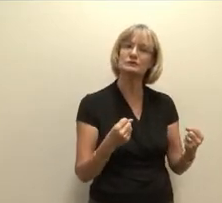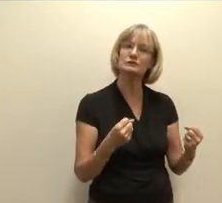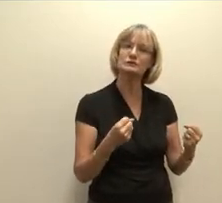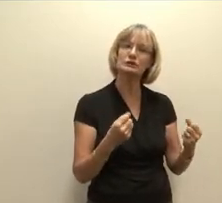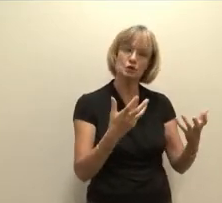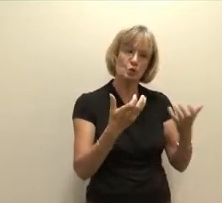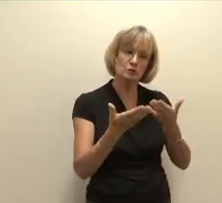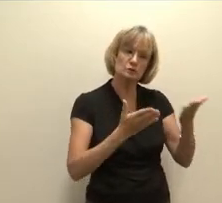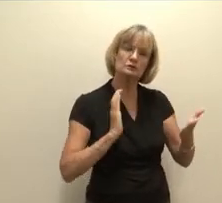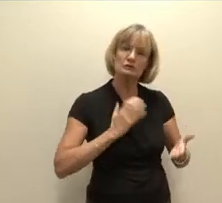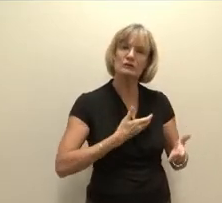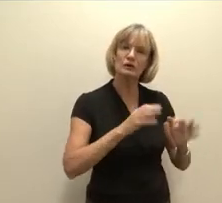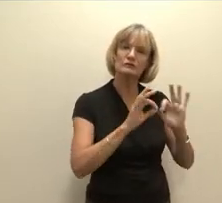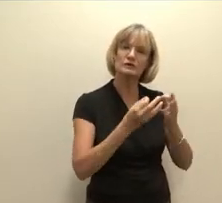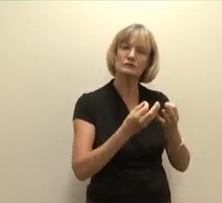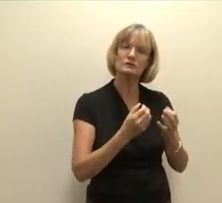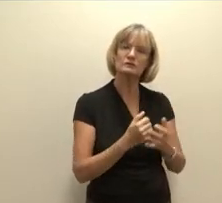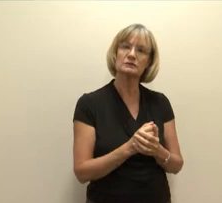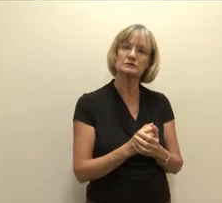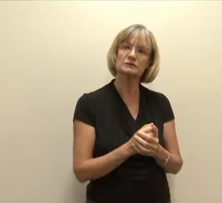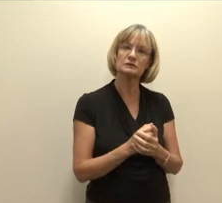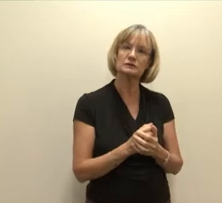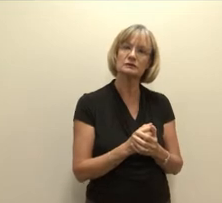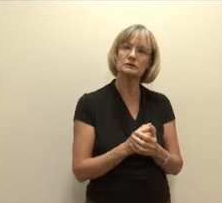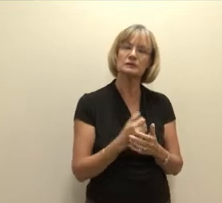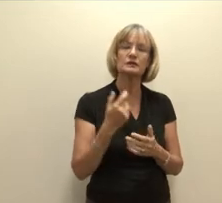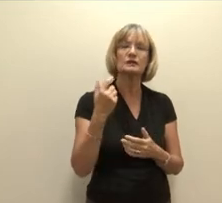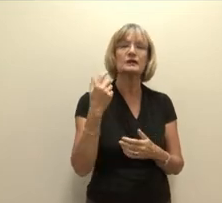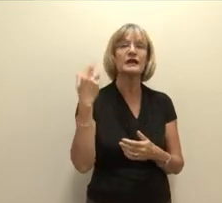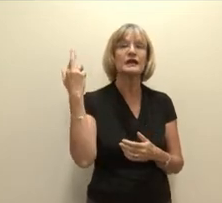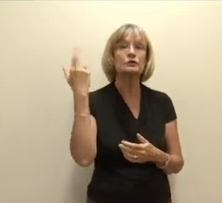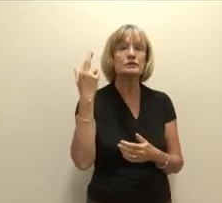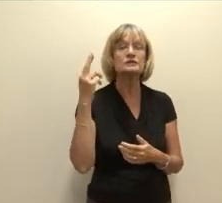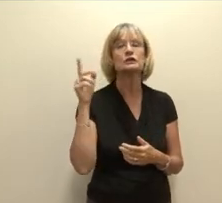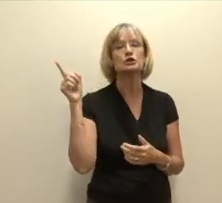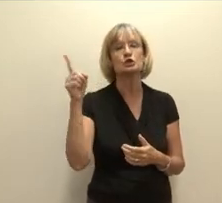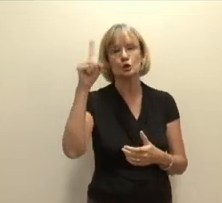our families, because you believe in our kids.